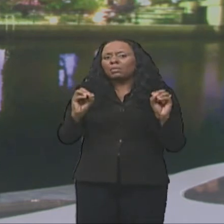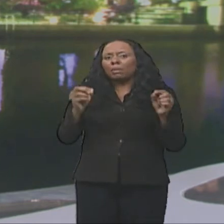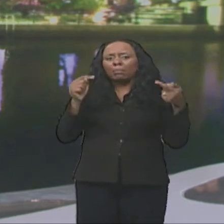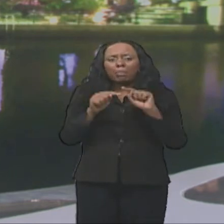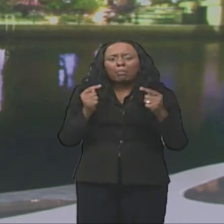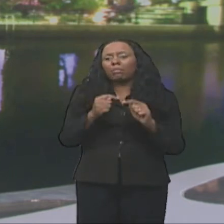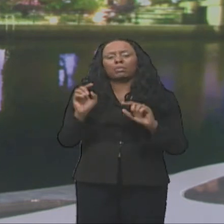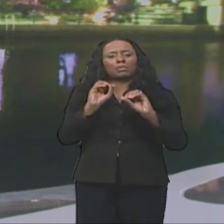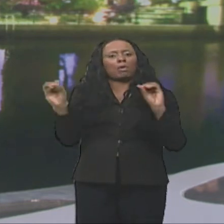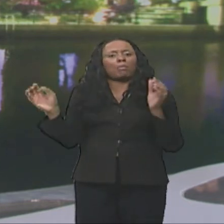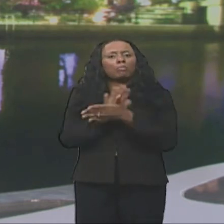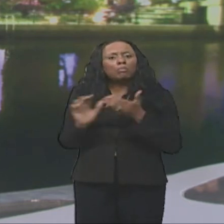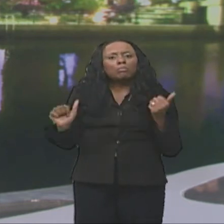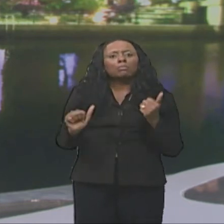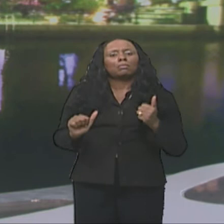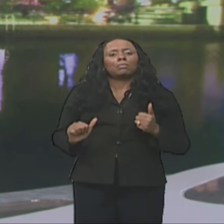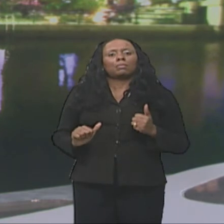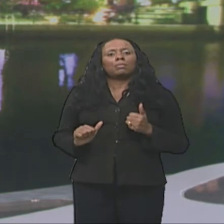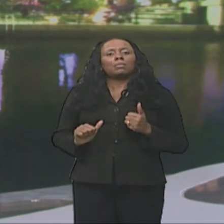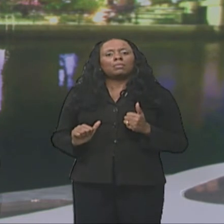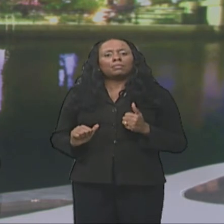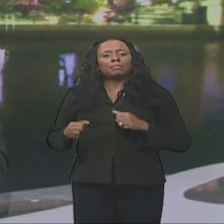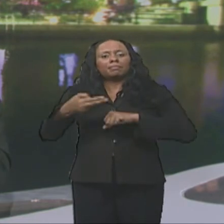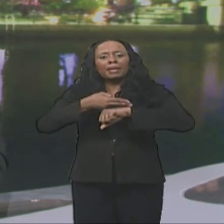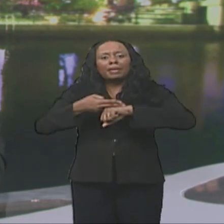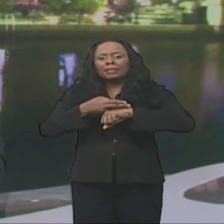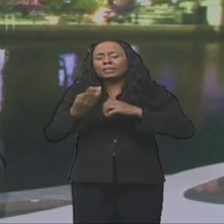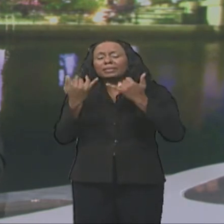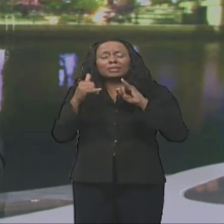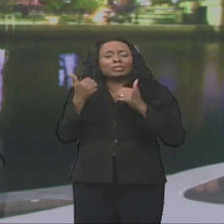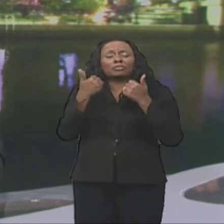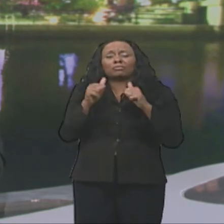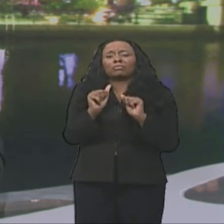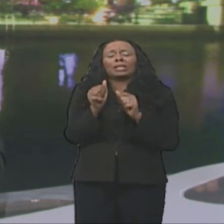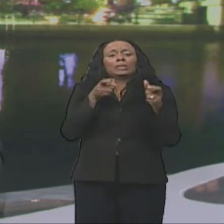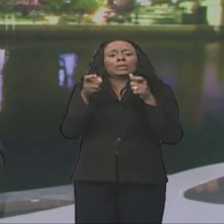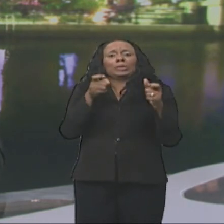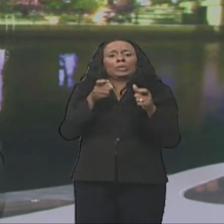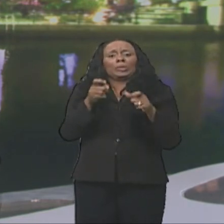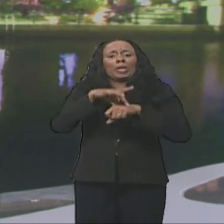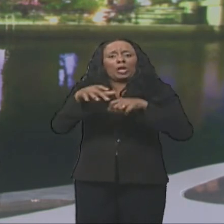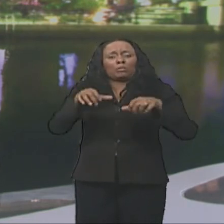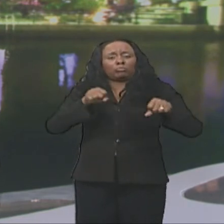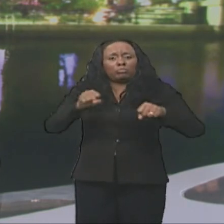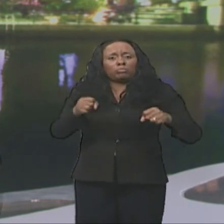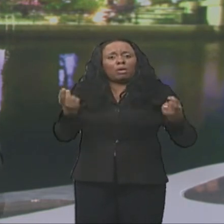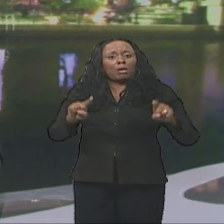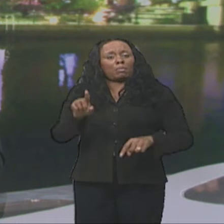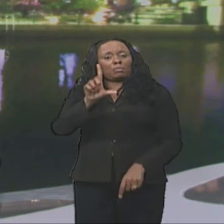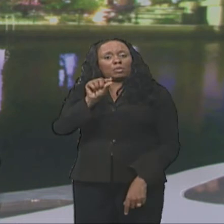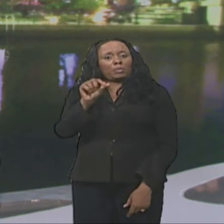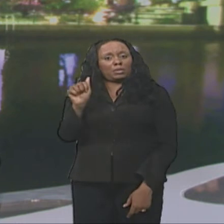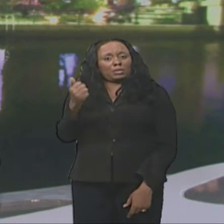This as the French CARICOM country continues to recover from a massive earthquake which killed thousands of people back in 2010.